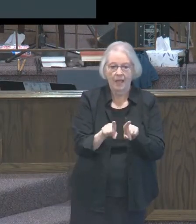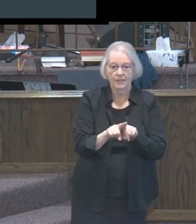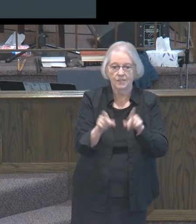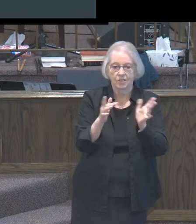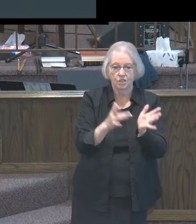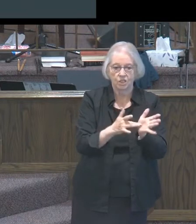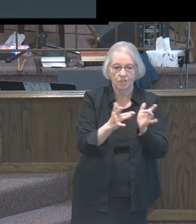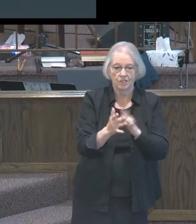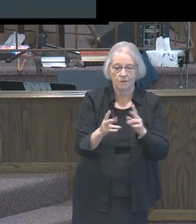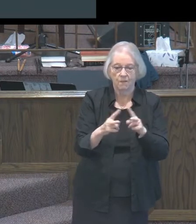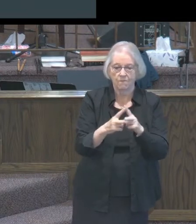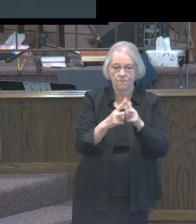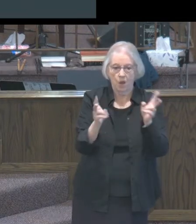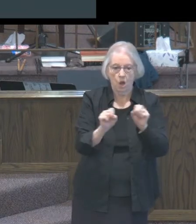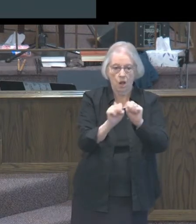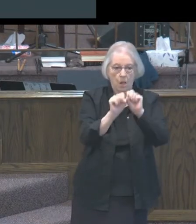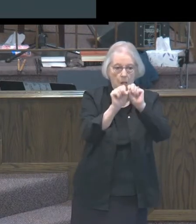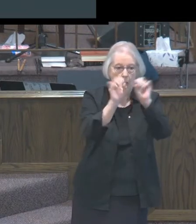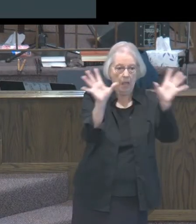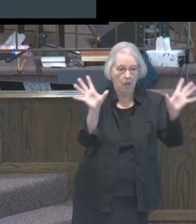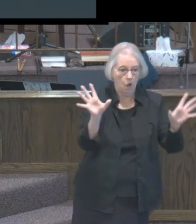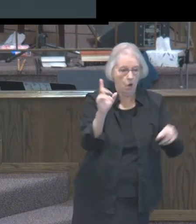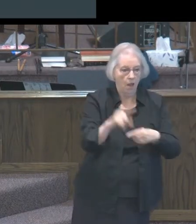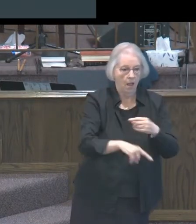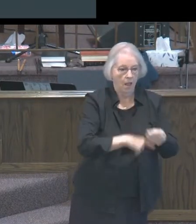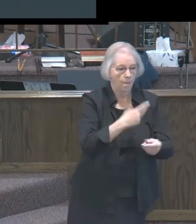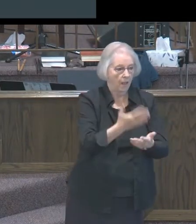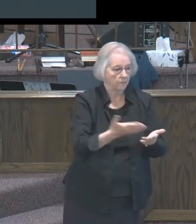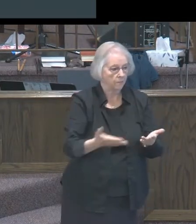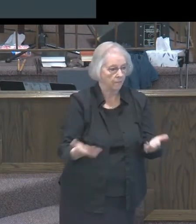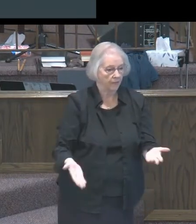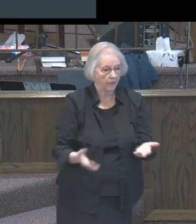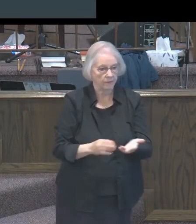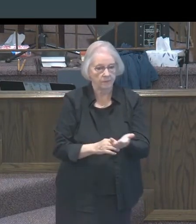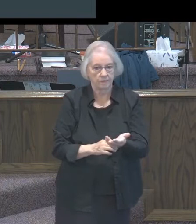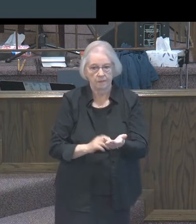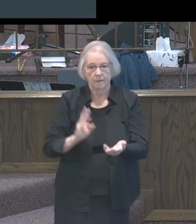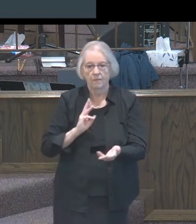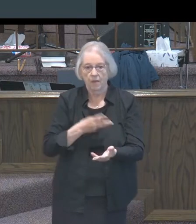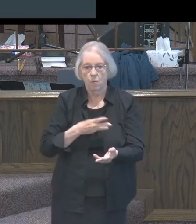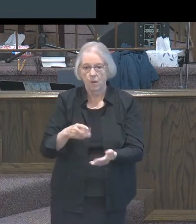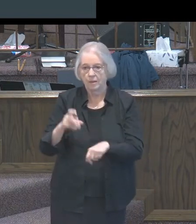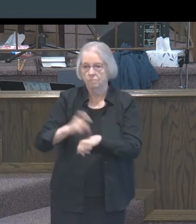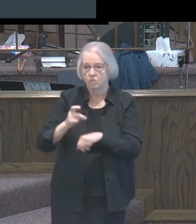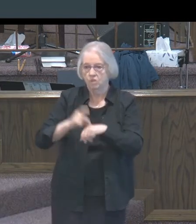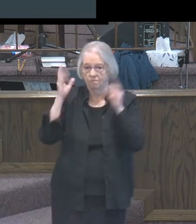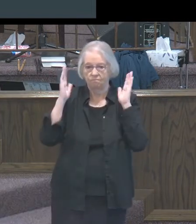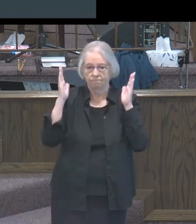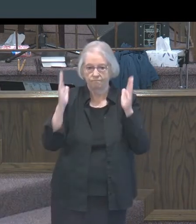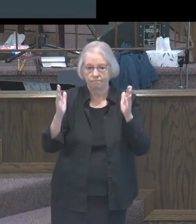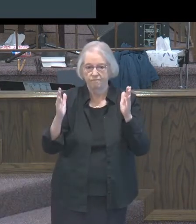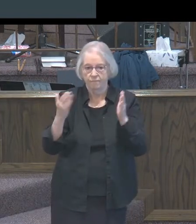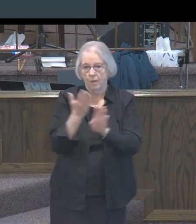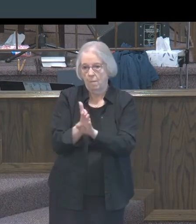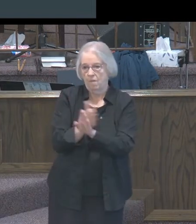be very clear about and some things that we need to be aware of. I will tell you before I